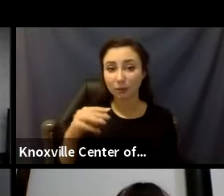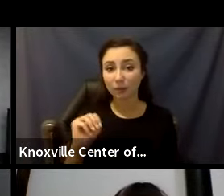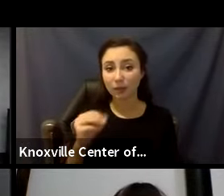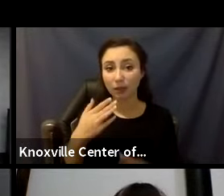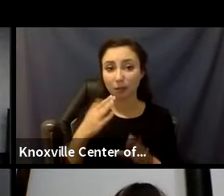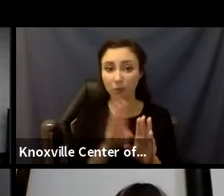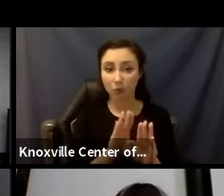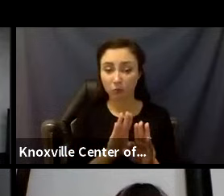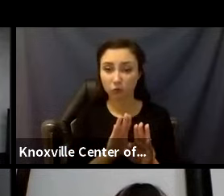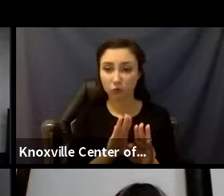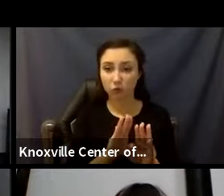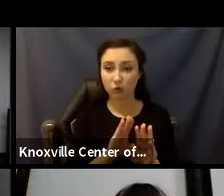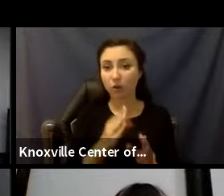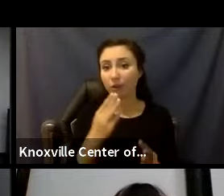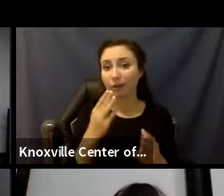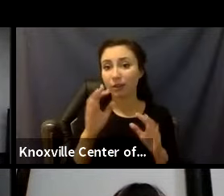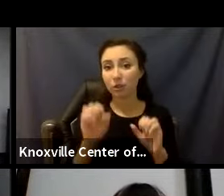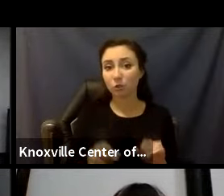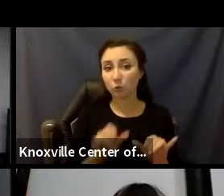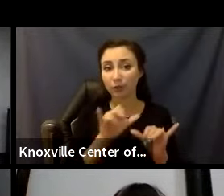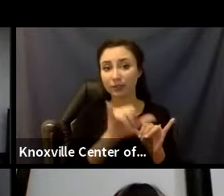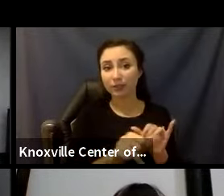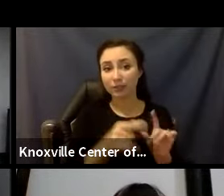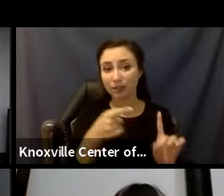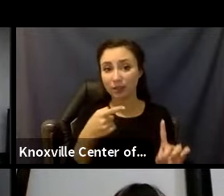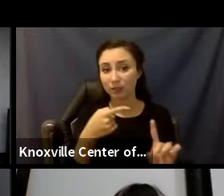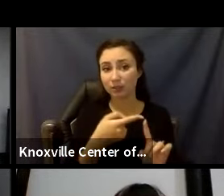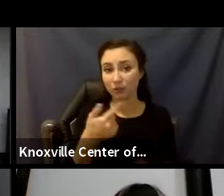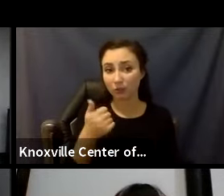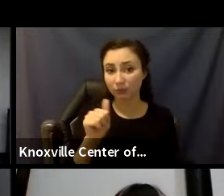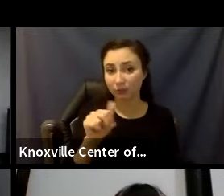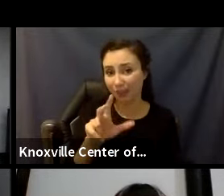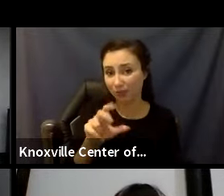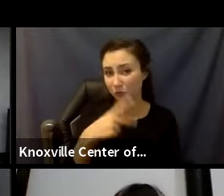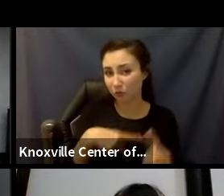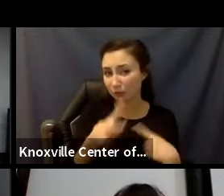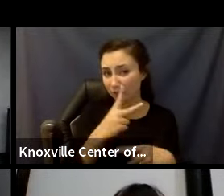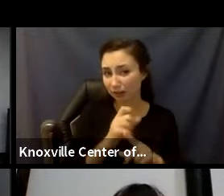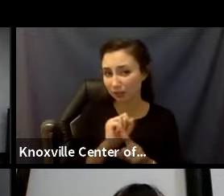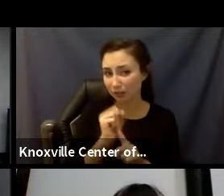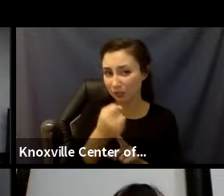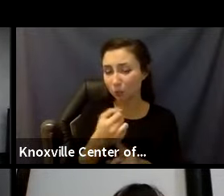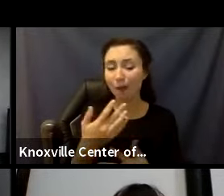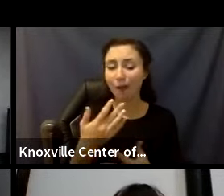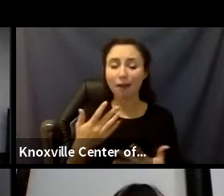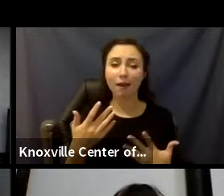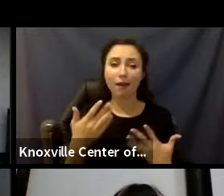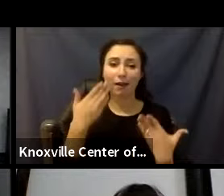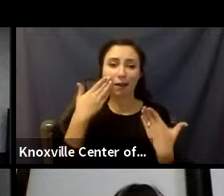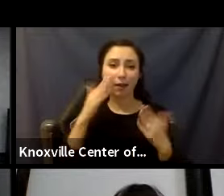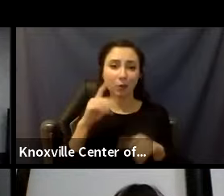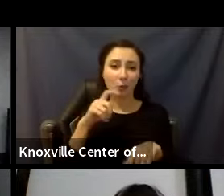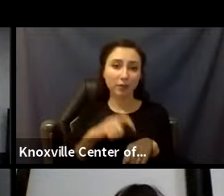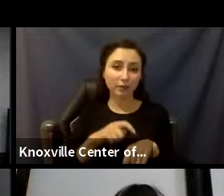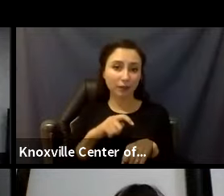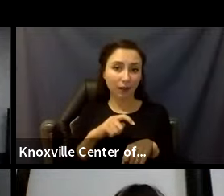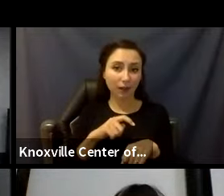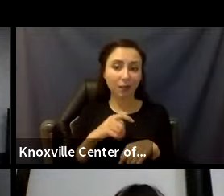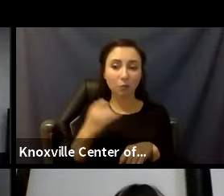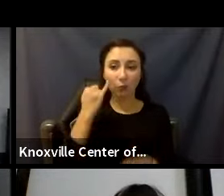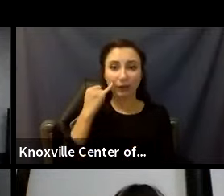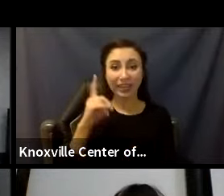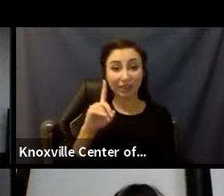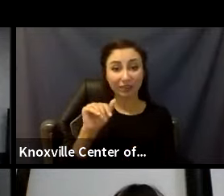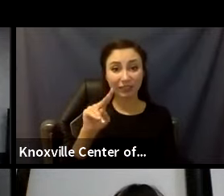Closure, and then you may remain till 10:30, a type of situation. And I don't know the time or whether Davidson has a